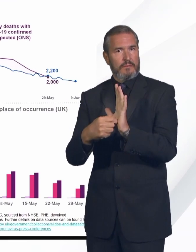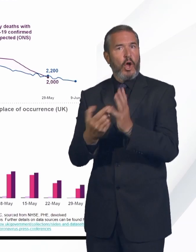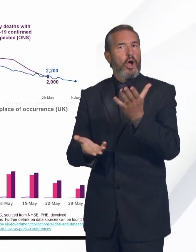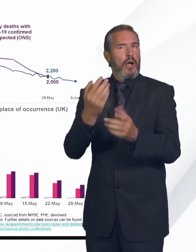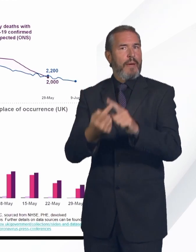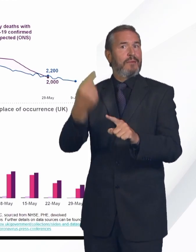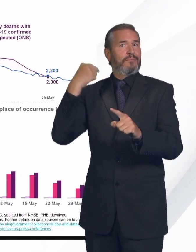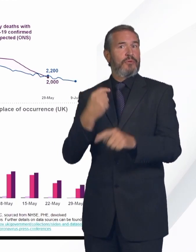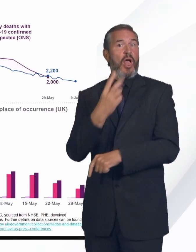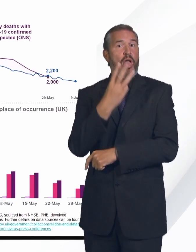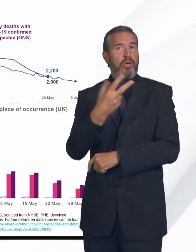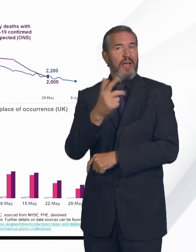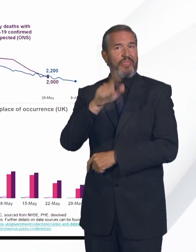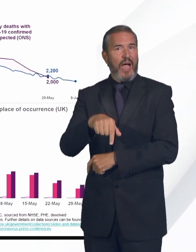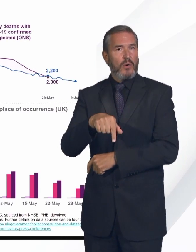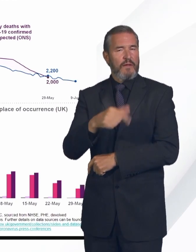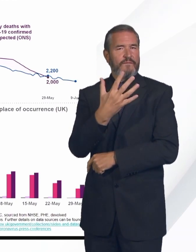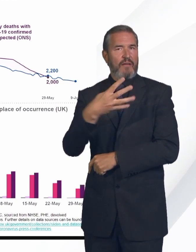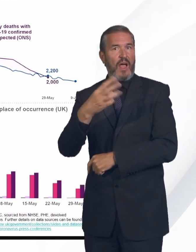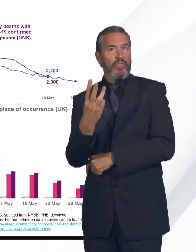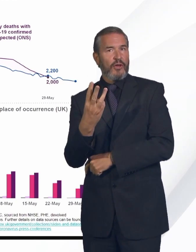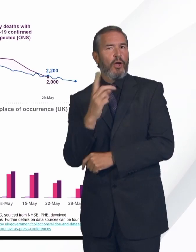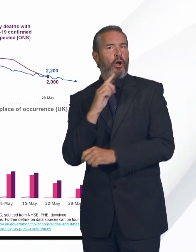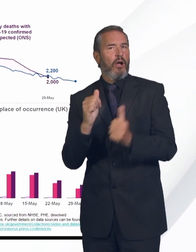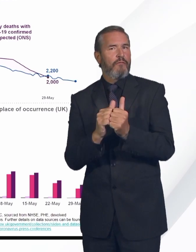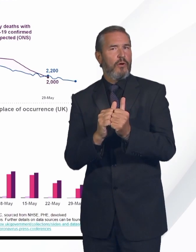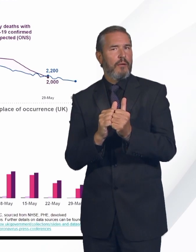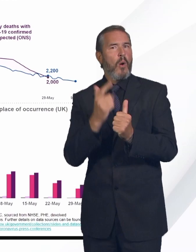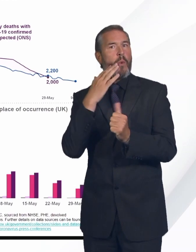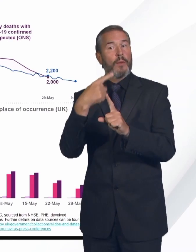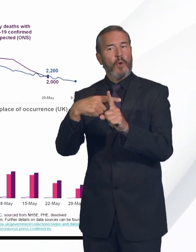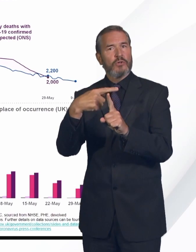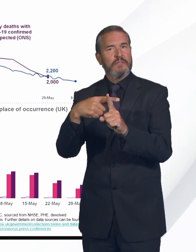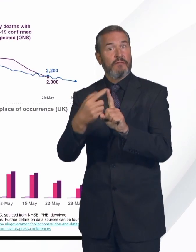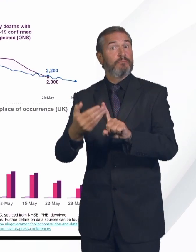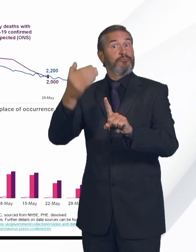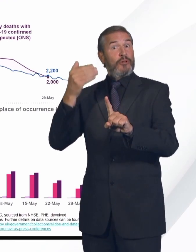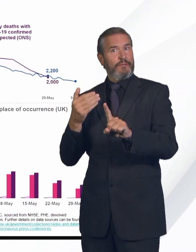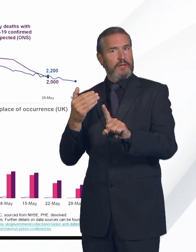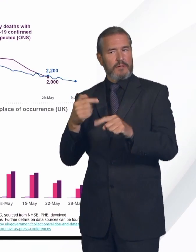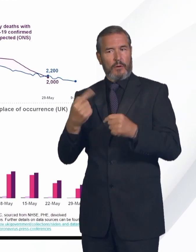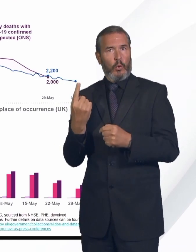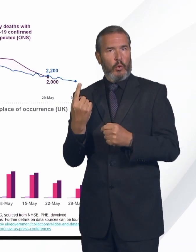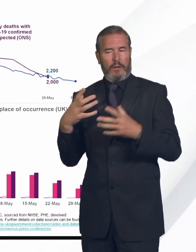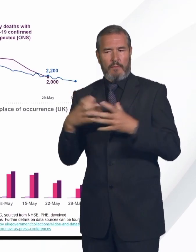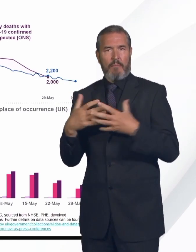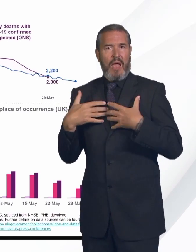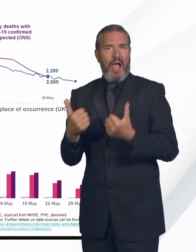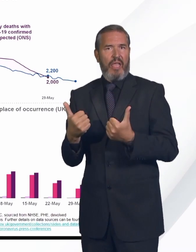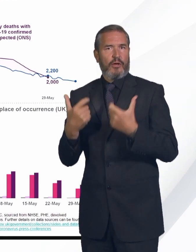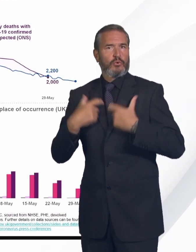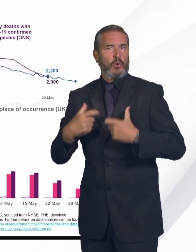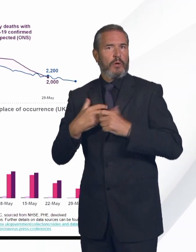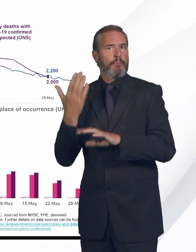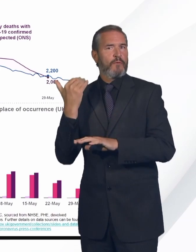figure of 38,593 deaths confirmed with a positive test previously reported by the Department of Health and Social Care